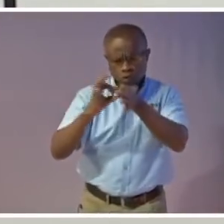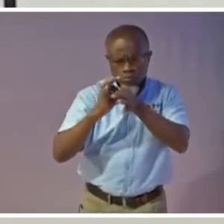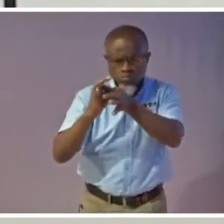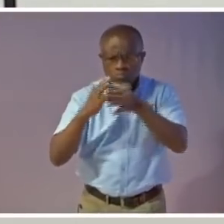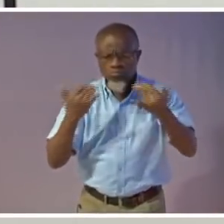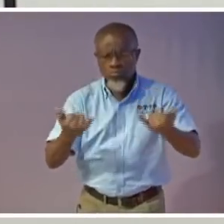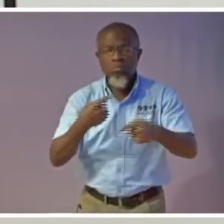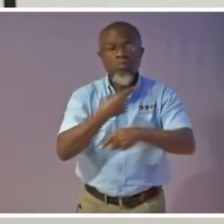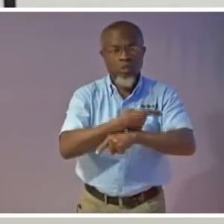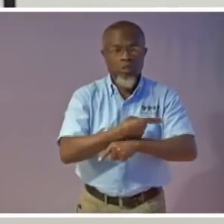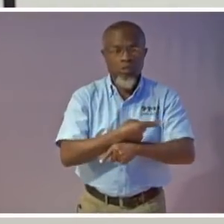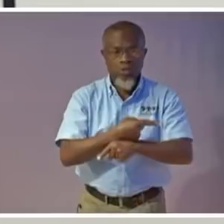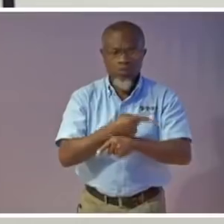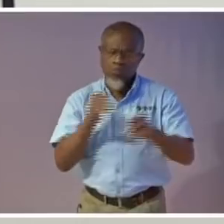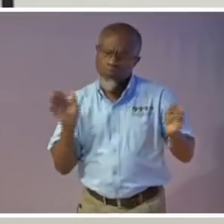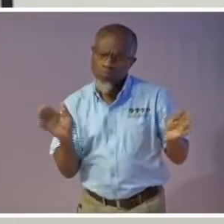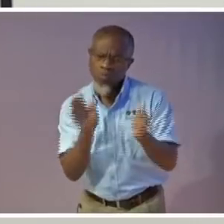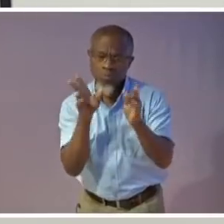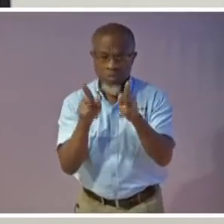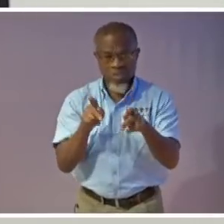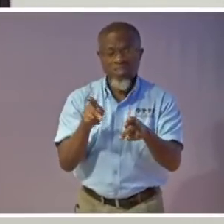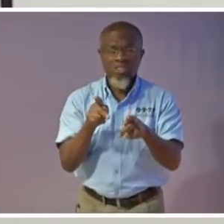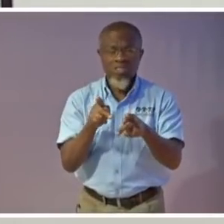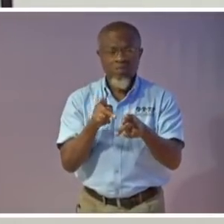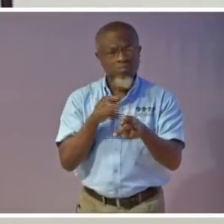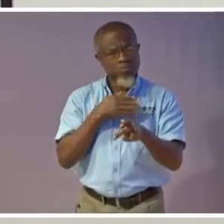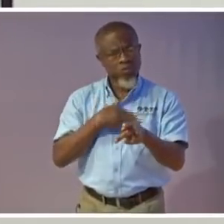encourage persons to include their 2022